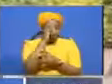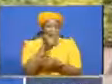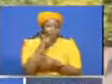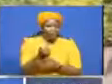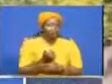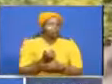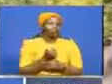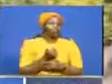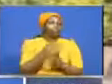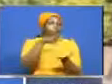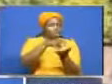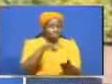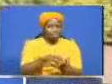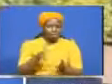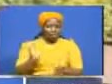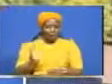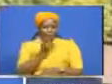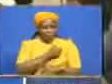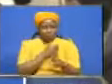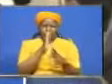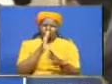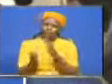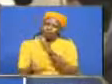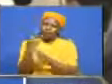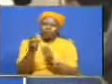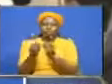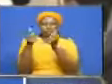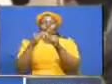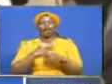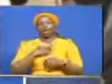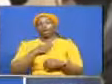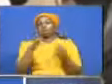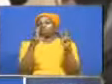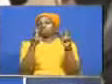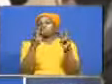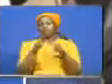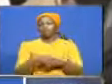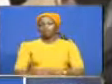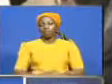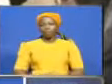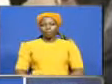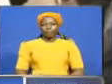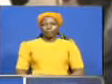commission that is strictly will be dealing with our issues. Suleiman Yeri, Channel One News.